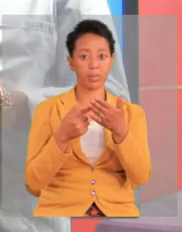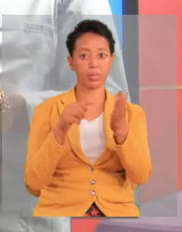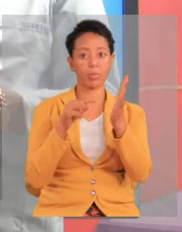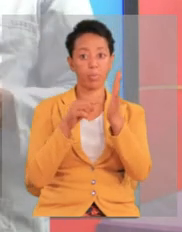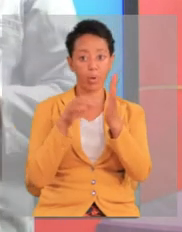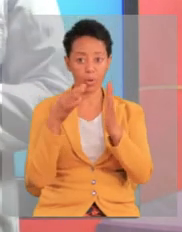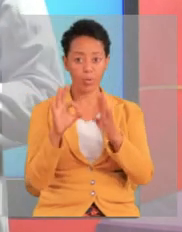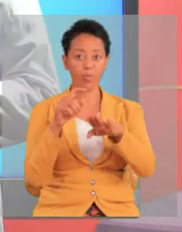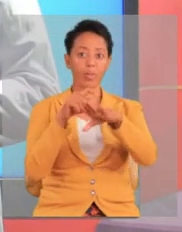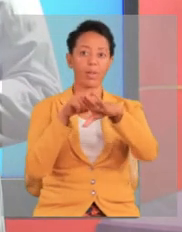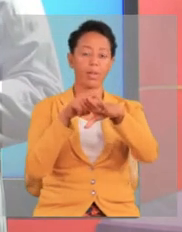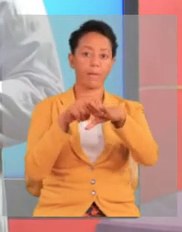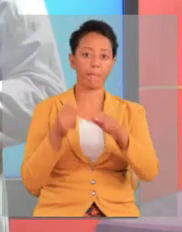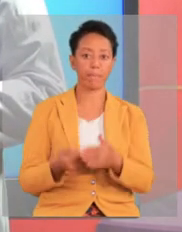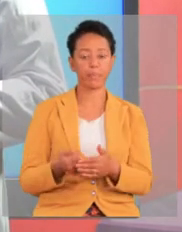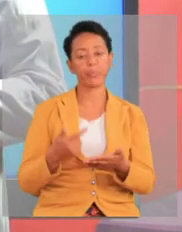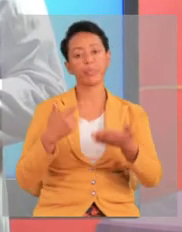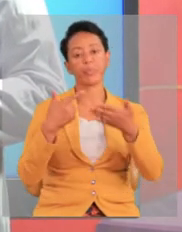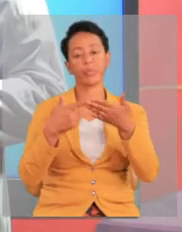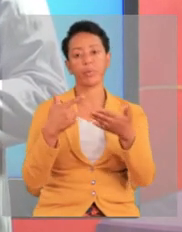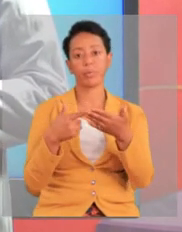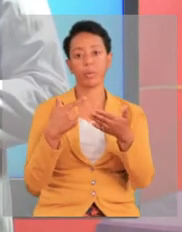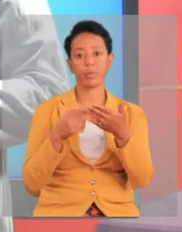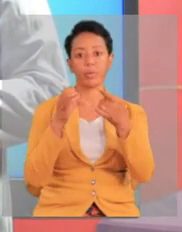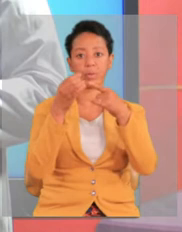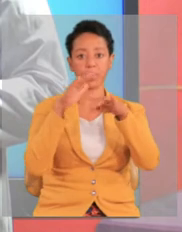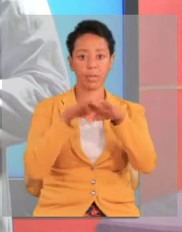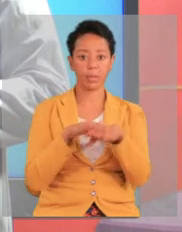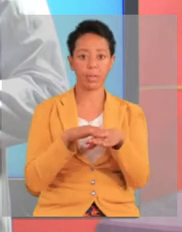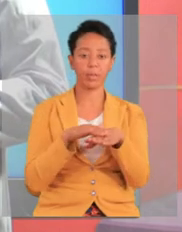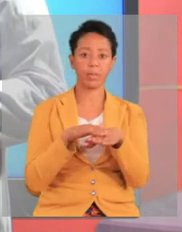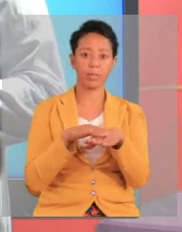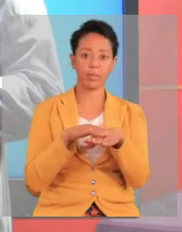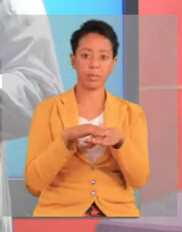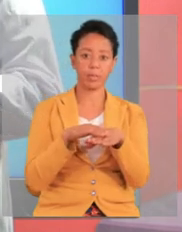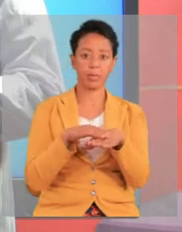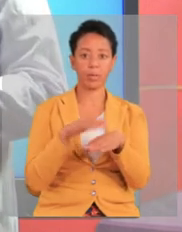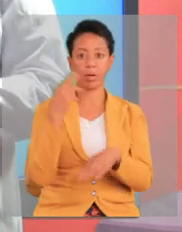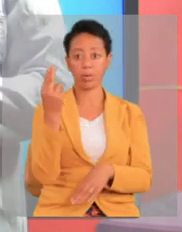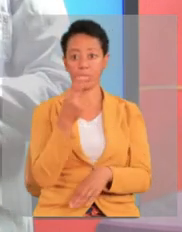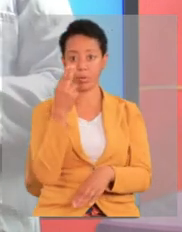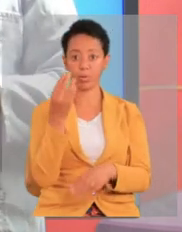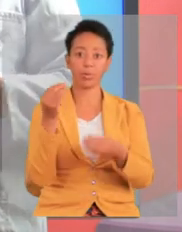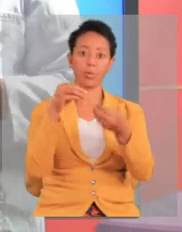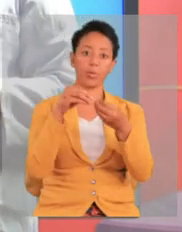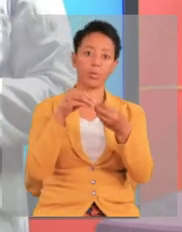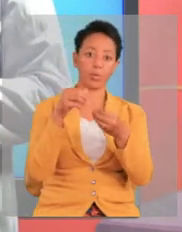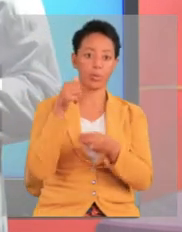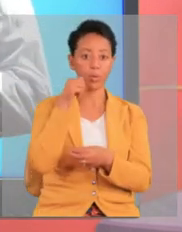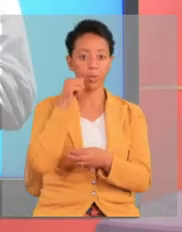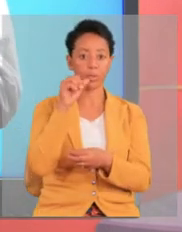time. So, in such a case, right, we can use also, she has been